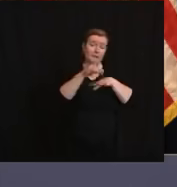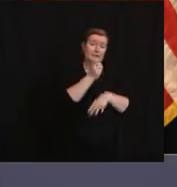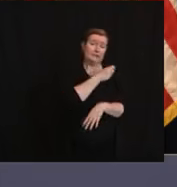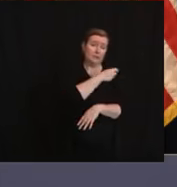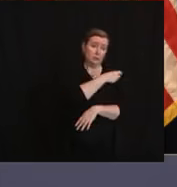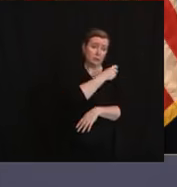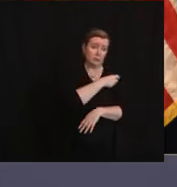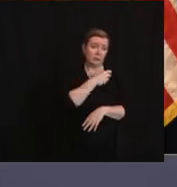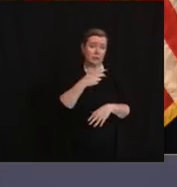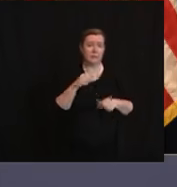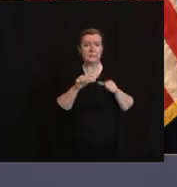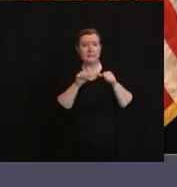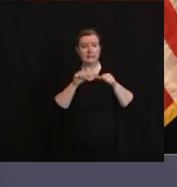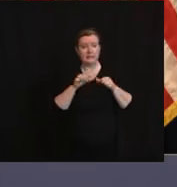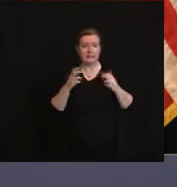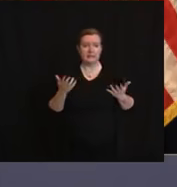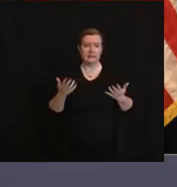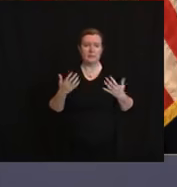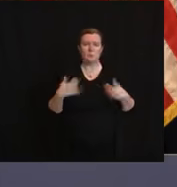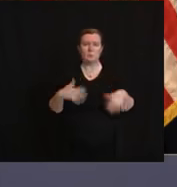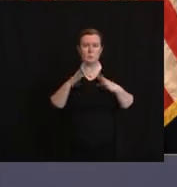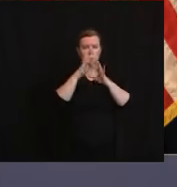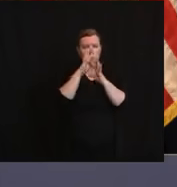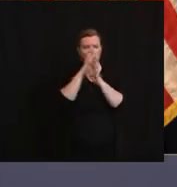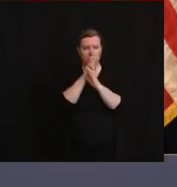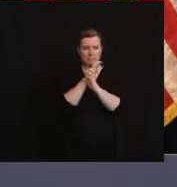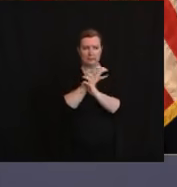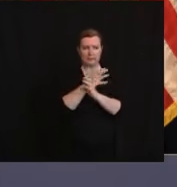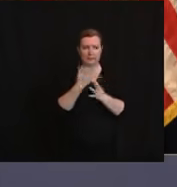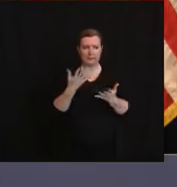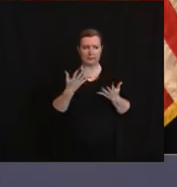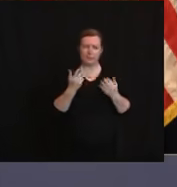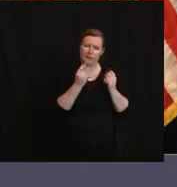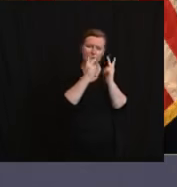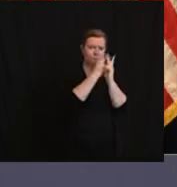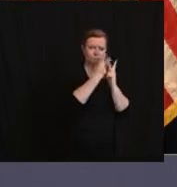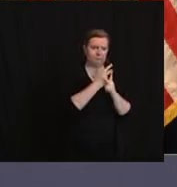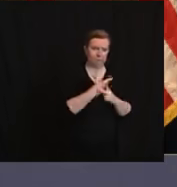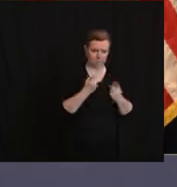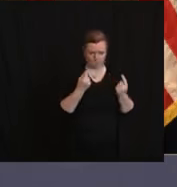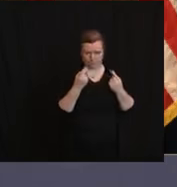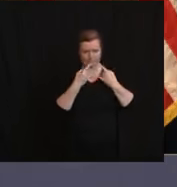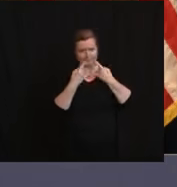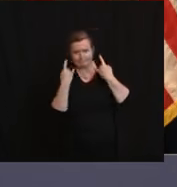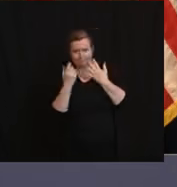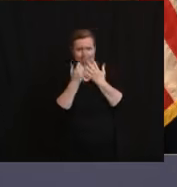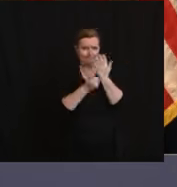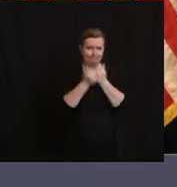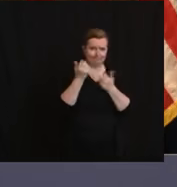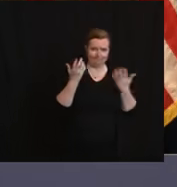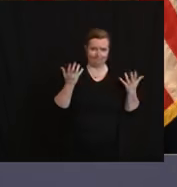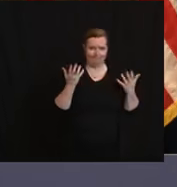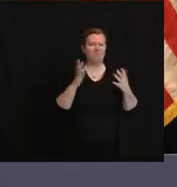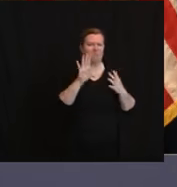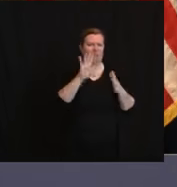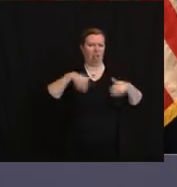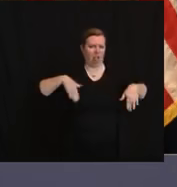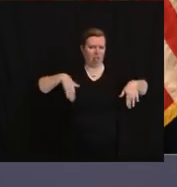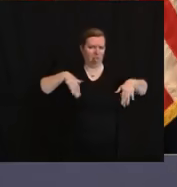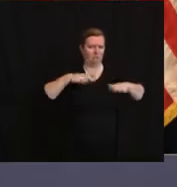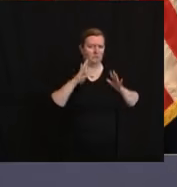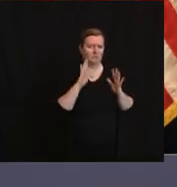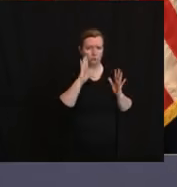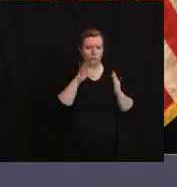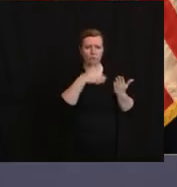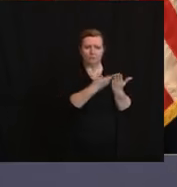complicated, to be determined on PPE. Don't have a good answer for that. And the Restart and Recovery Commission, again, it's an extraordinary group